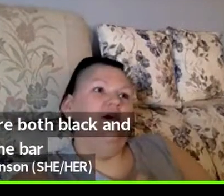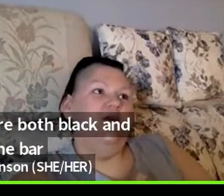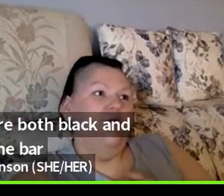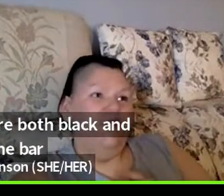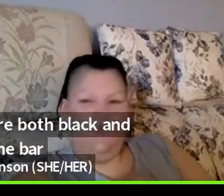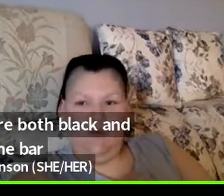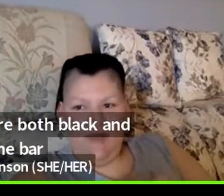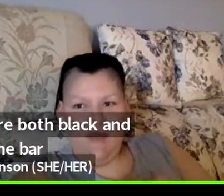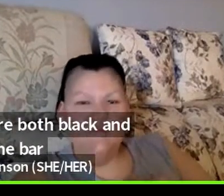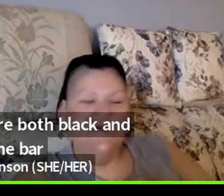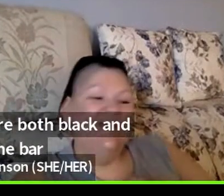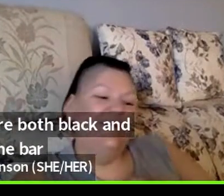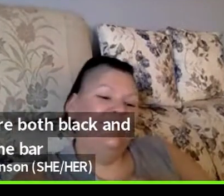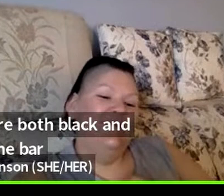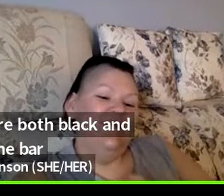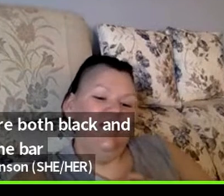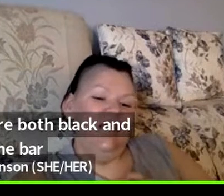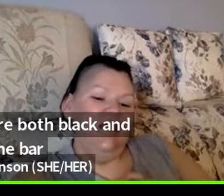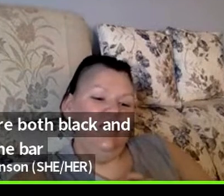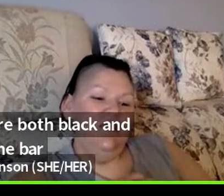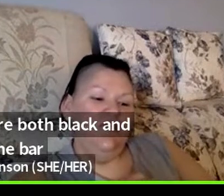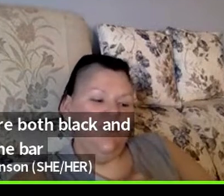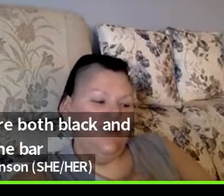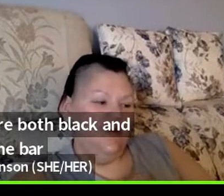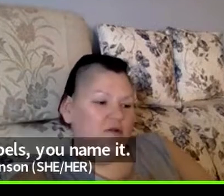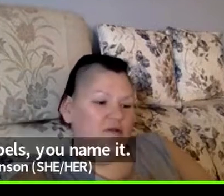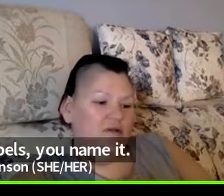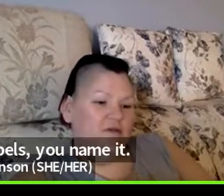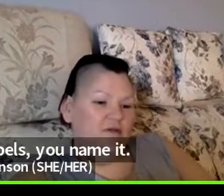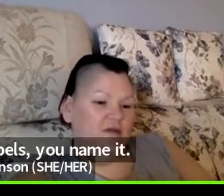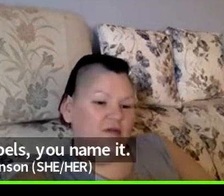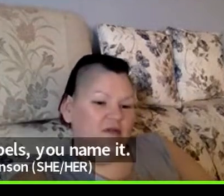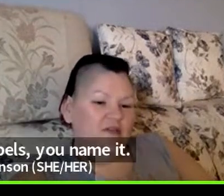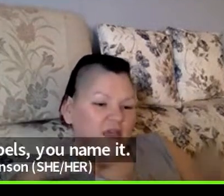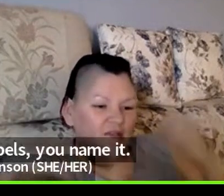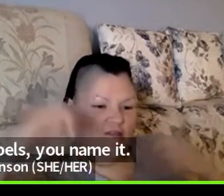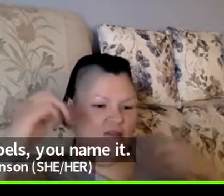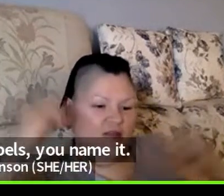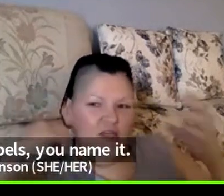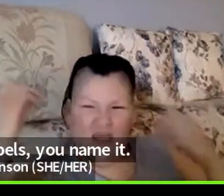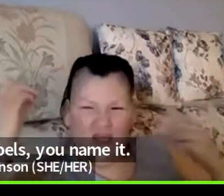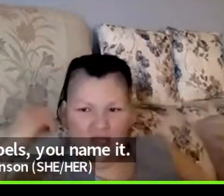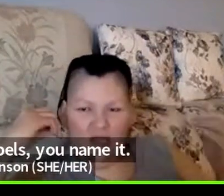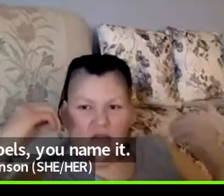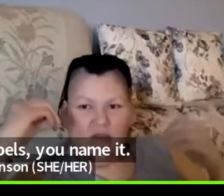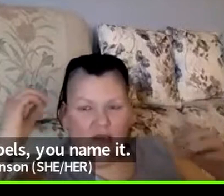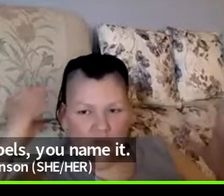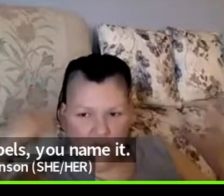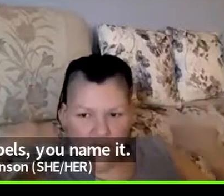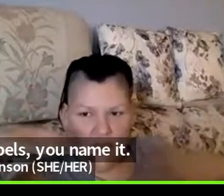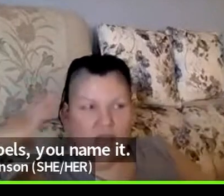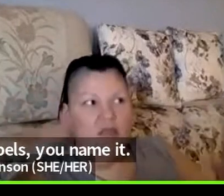I could go on and on about that, but you're more, it's just, again, it's the uneducation,